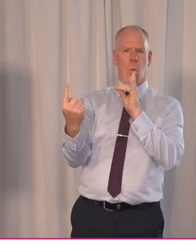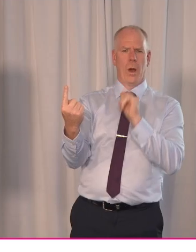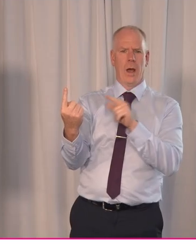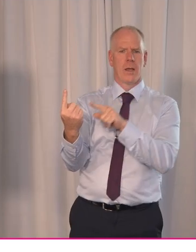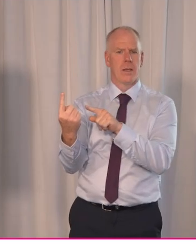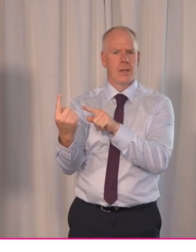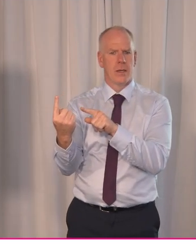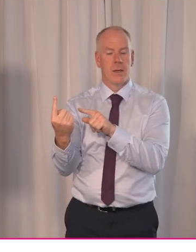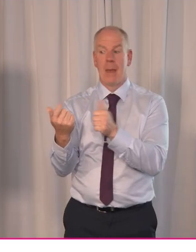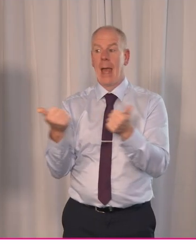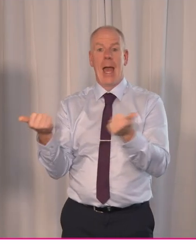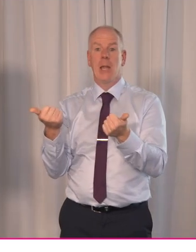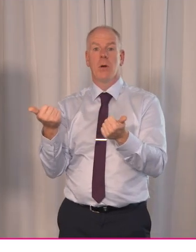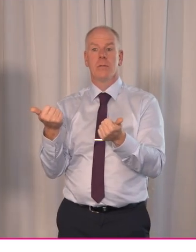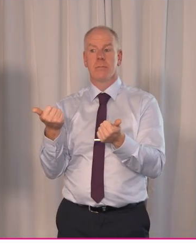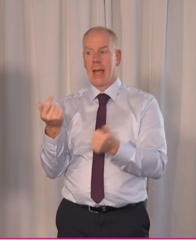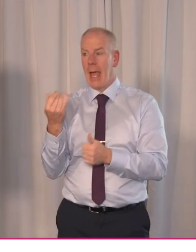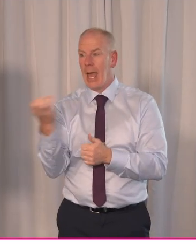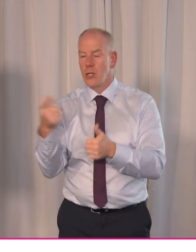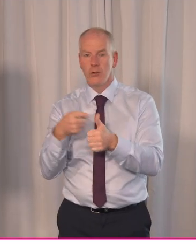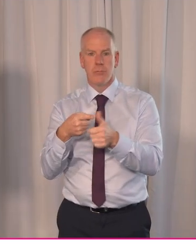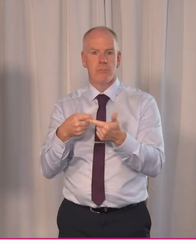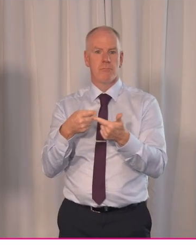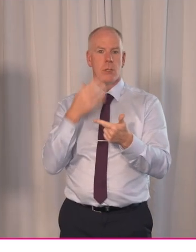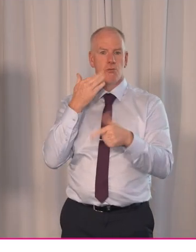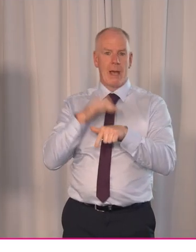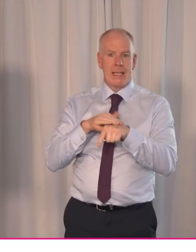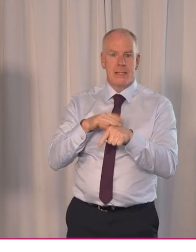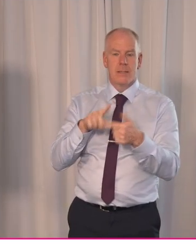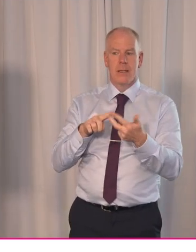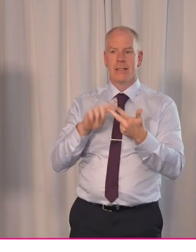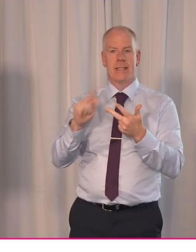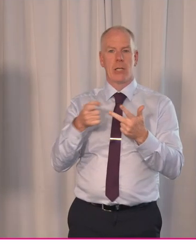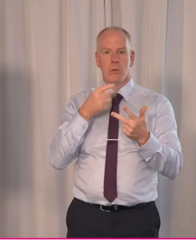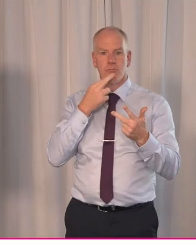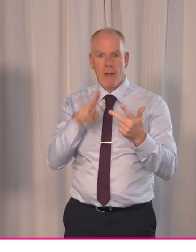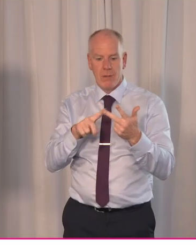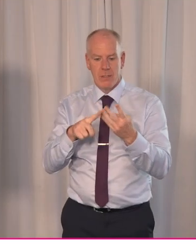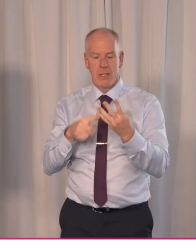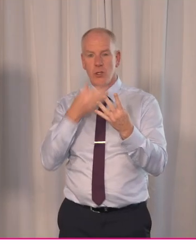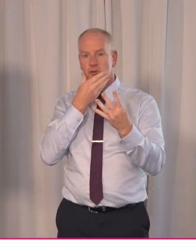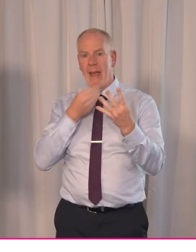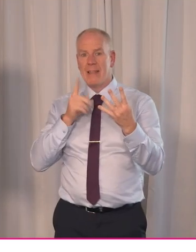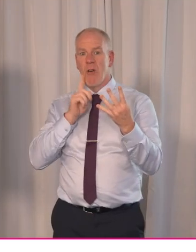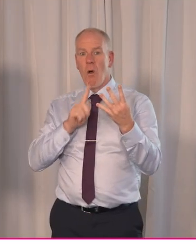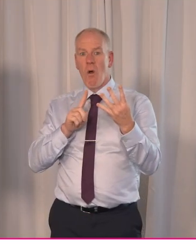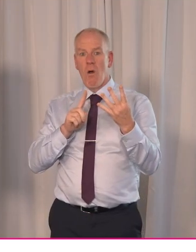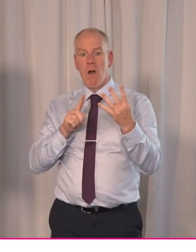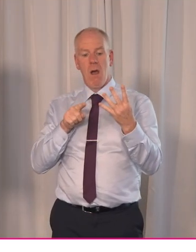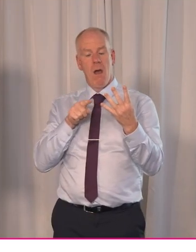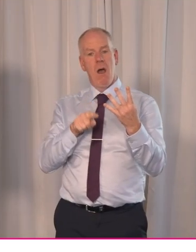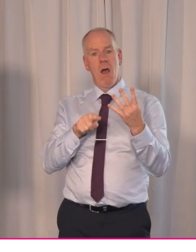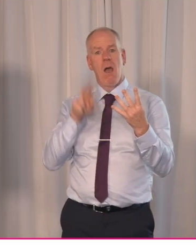anyone, regardless of age, race, sexual orientation, gender, or so forth,